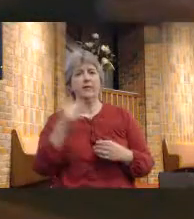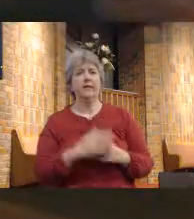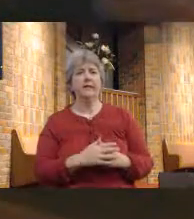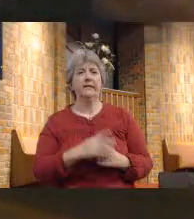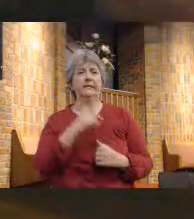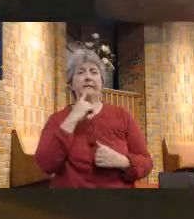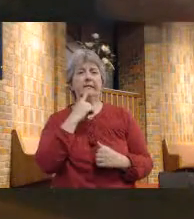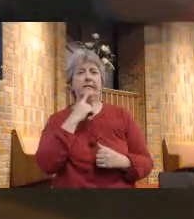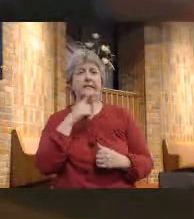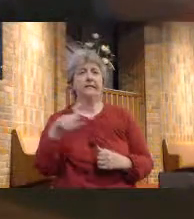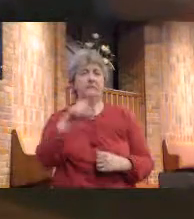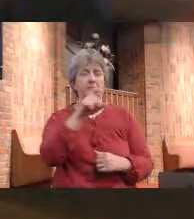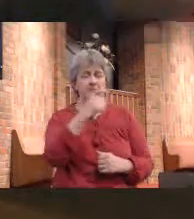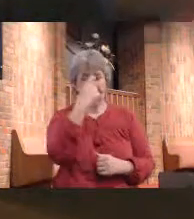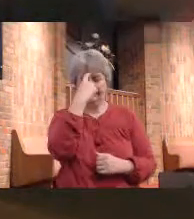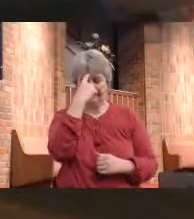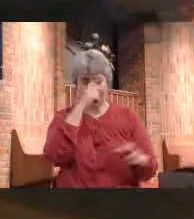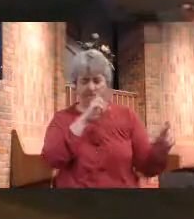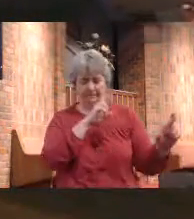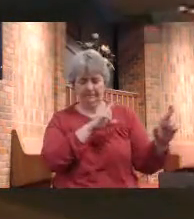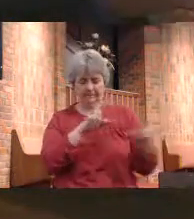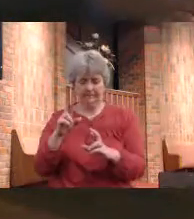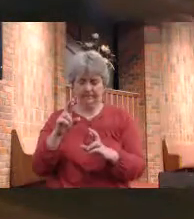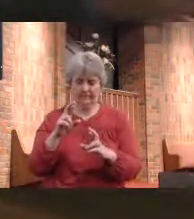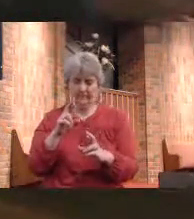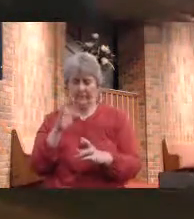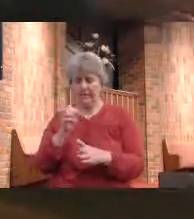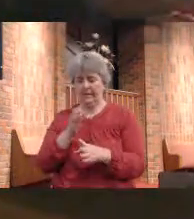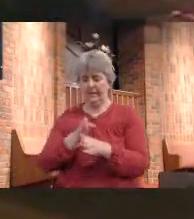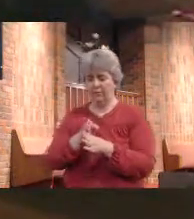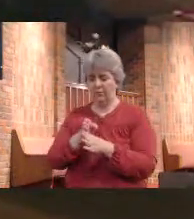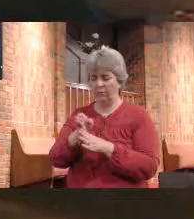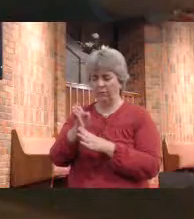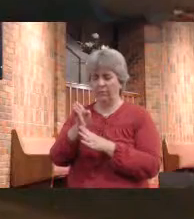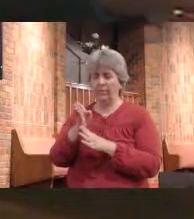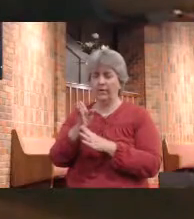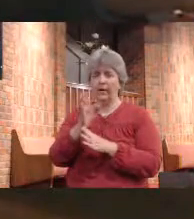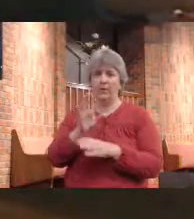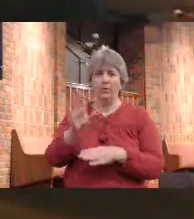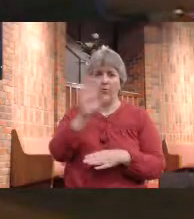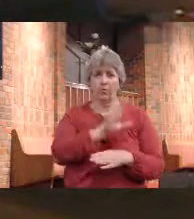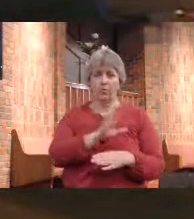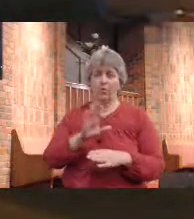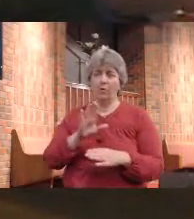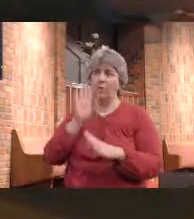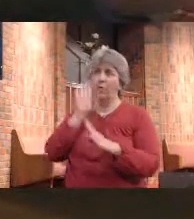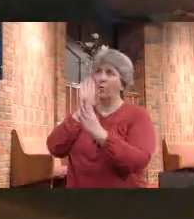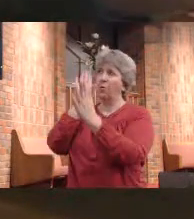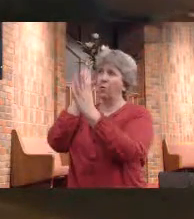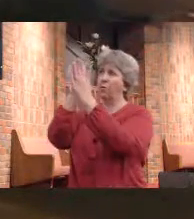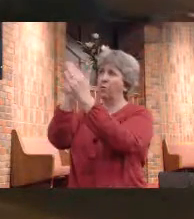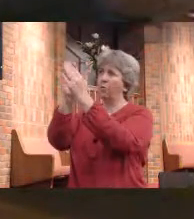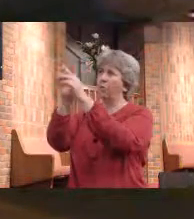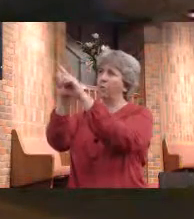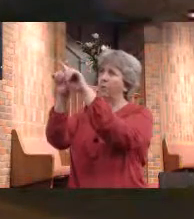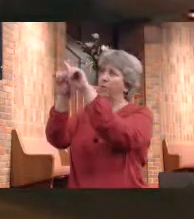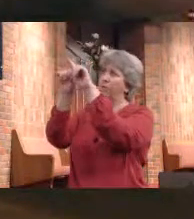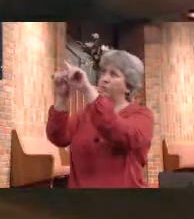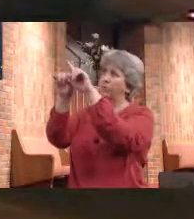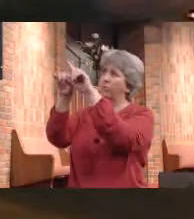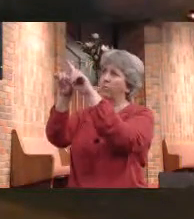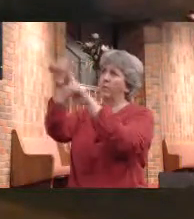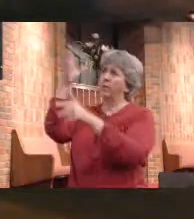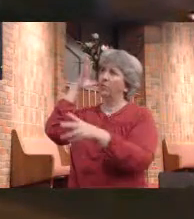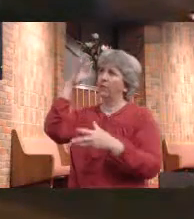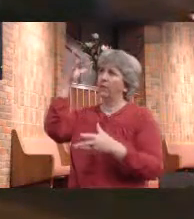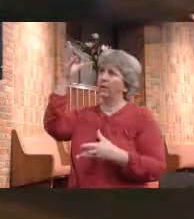the loins of your mind, be sober, and rest your hope fully upon the grace that is to be brought to you at the revelation of Jesus